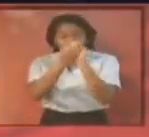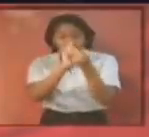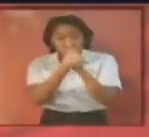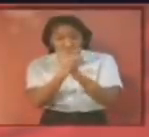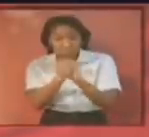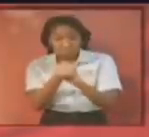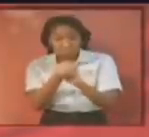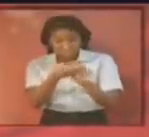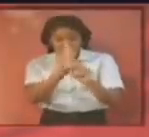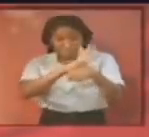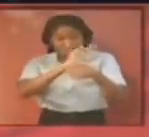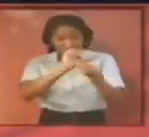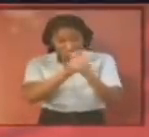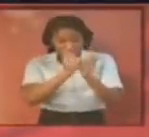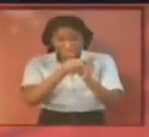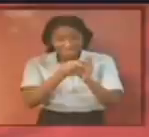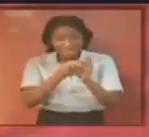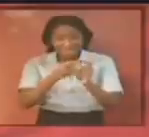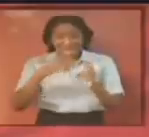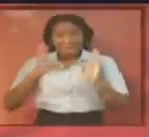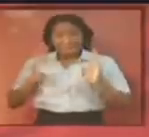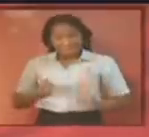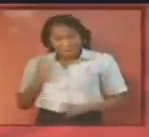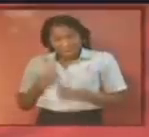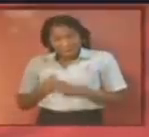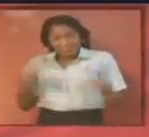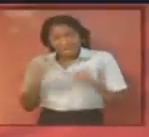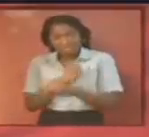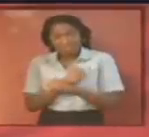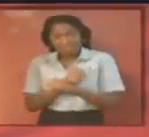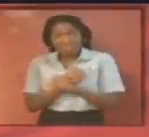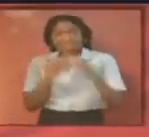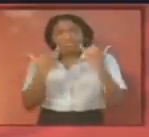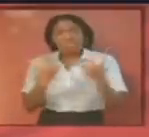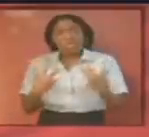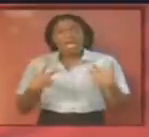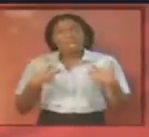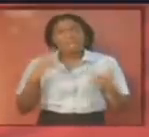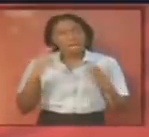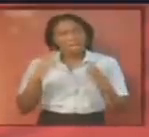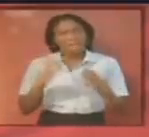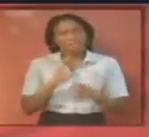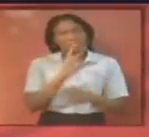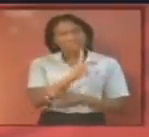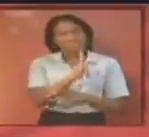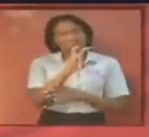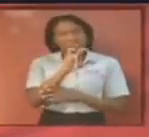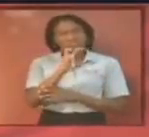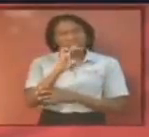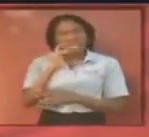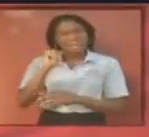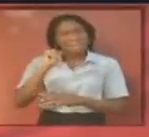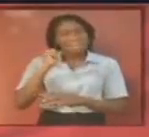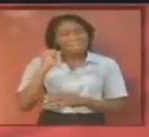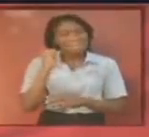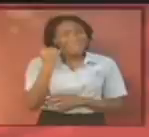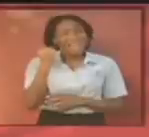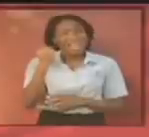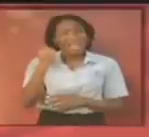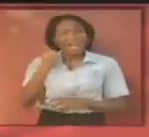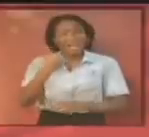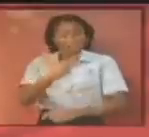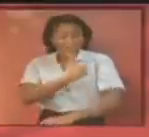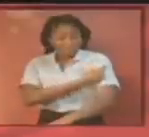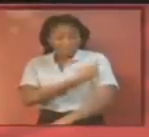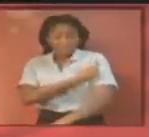experiments, we now have almost 2,000 million doses of vaccines administered around the world.